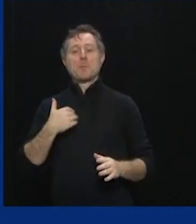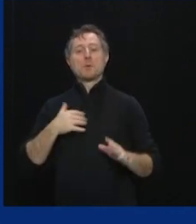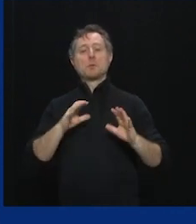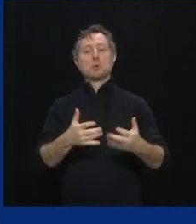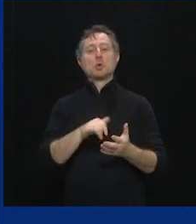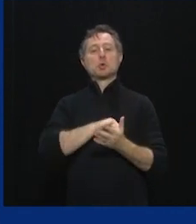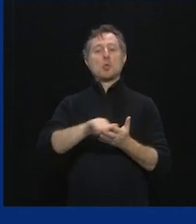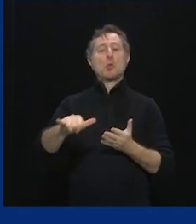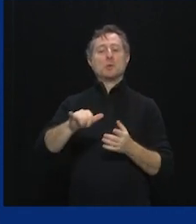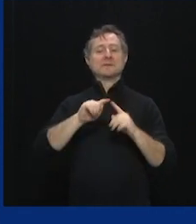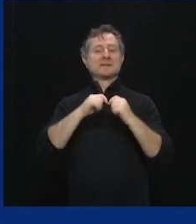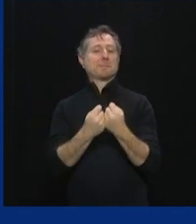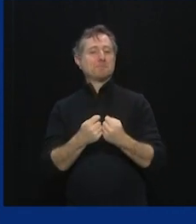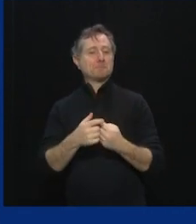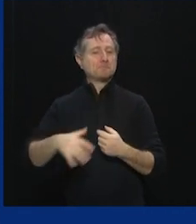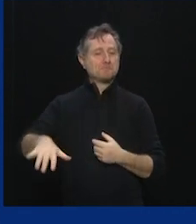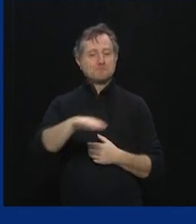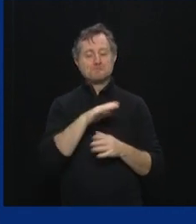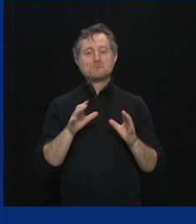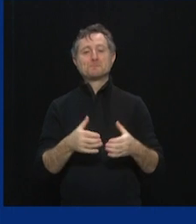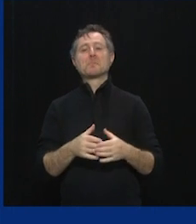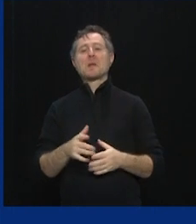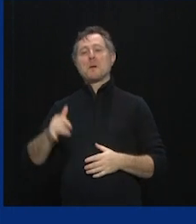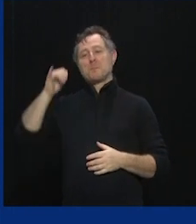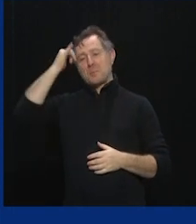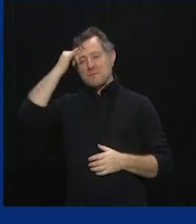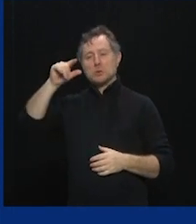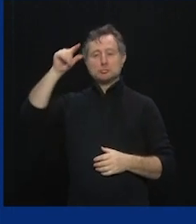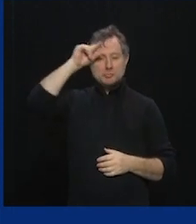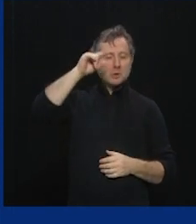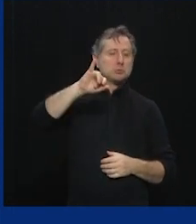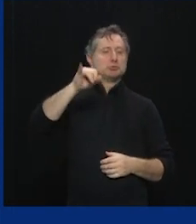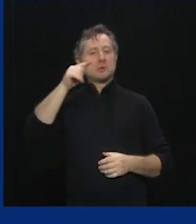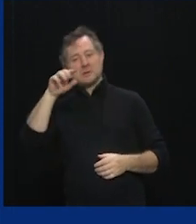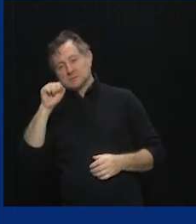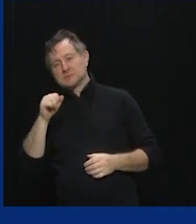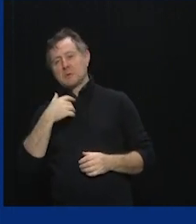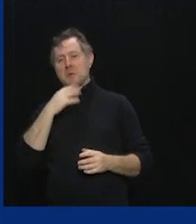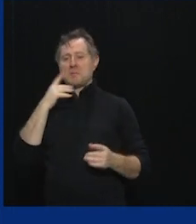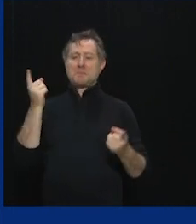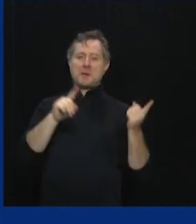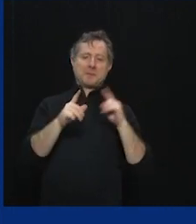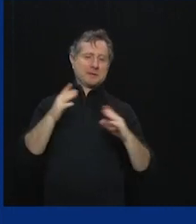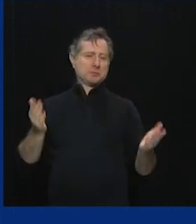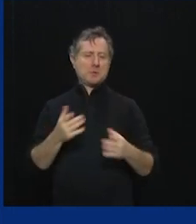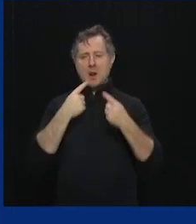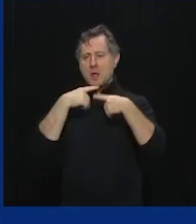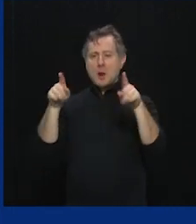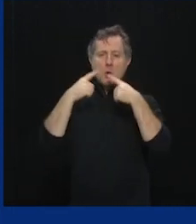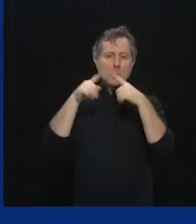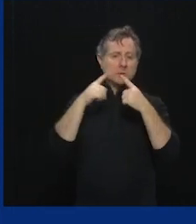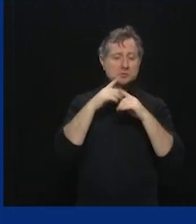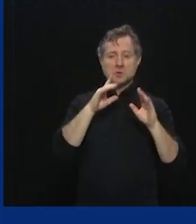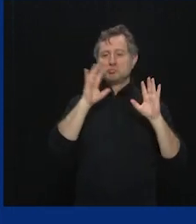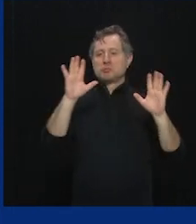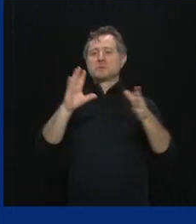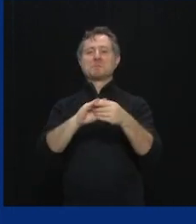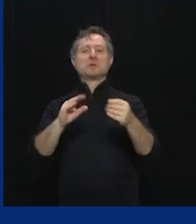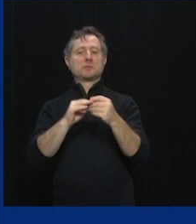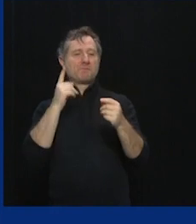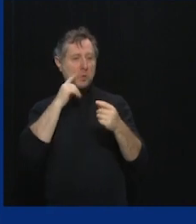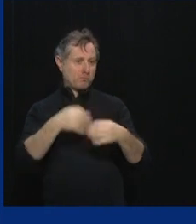and the Bills, for stepping up. We saw them here a couple weeks ago, and they've done a great job in getting the message out about how important it is for people to get